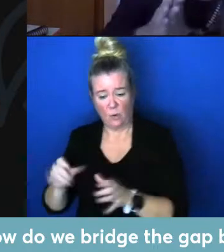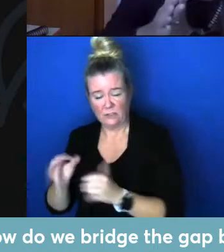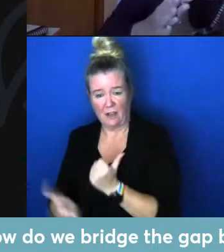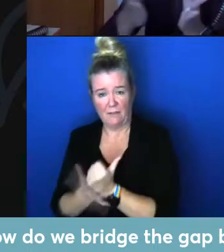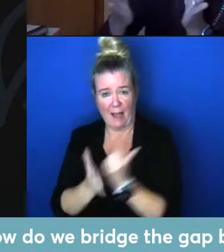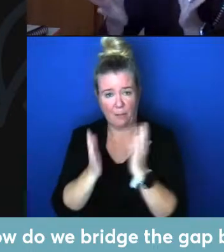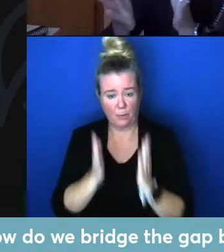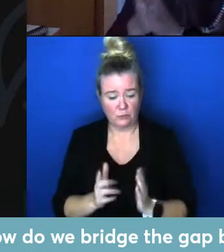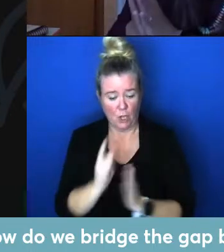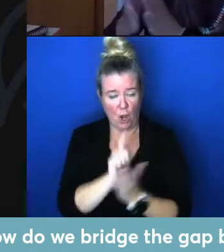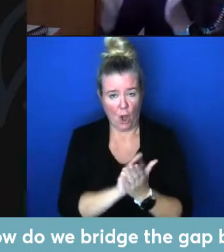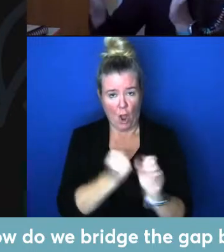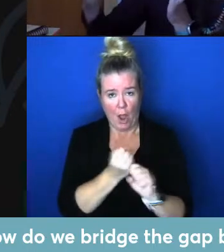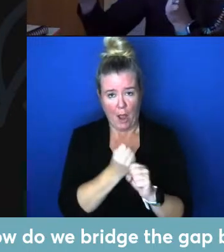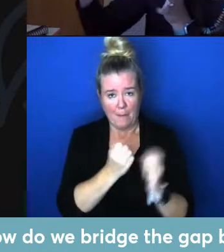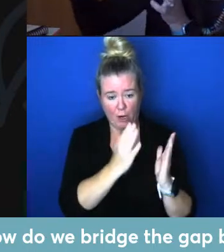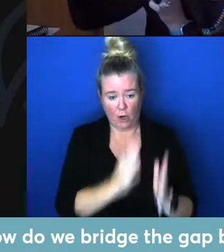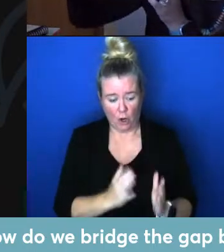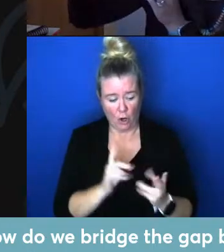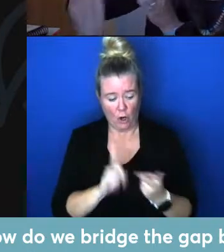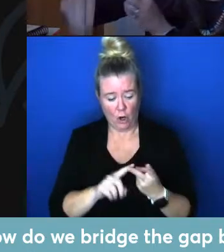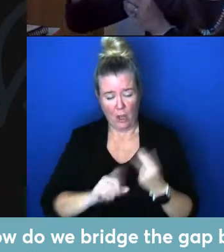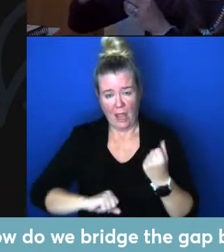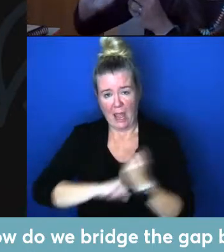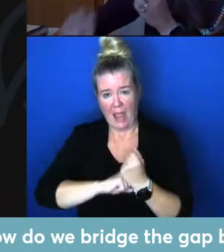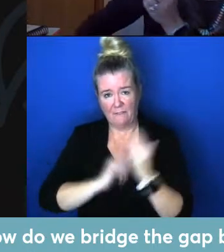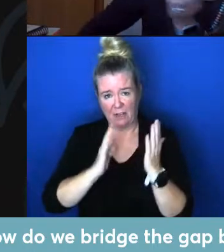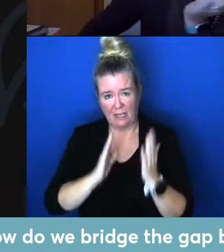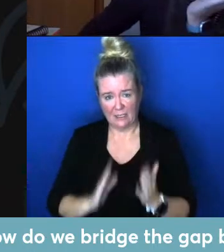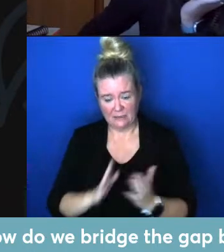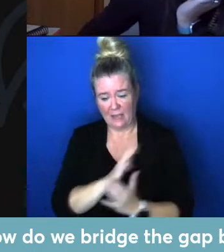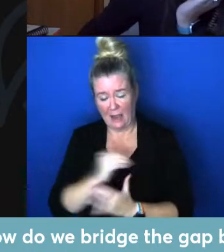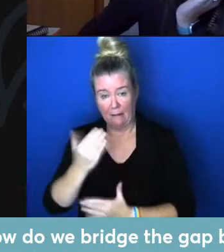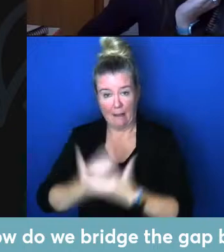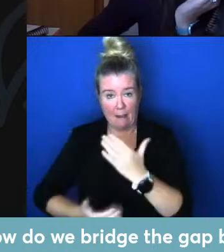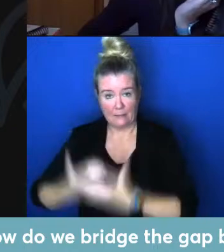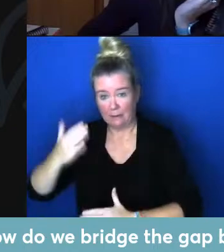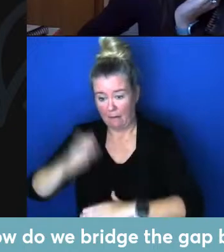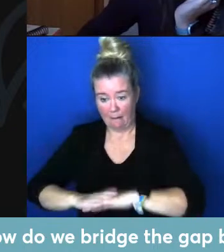here: lawmakers, advocates, and then, you know, hands-on